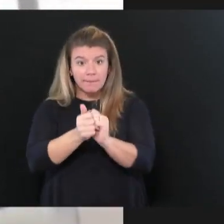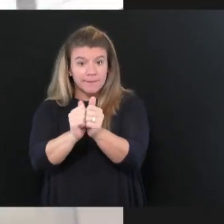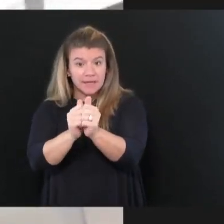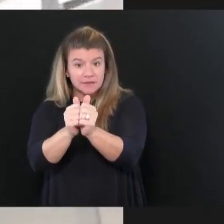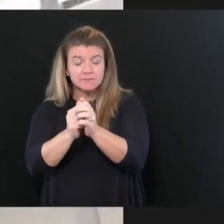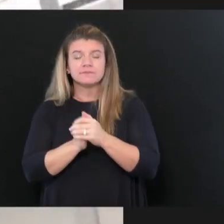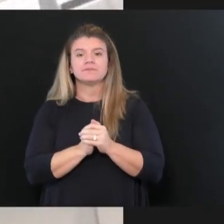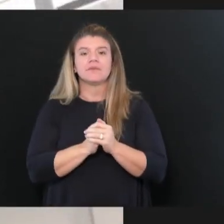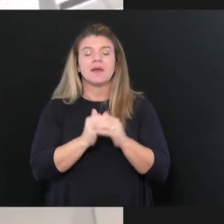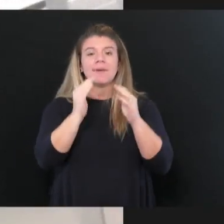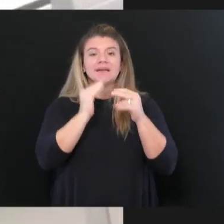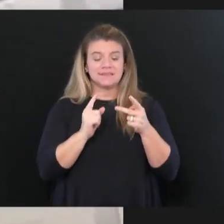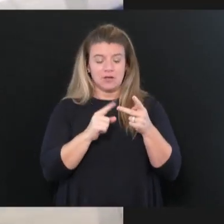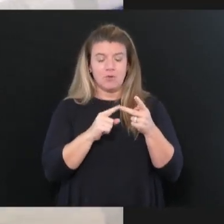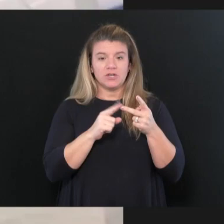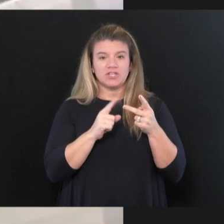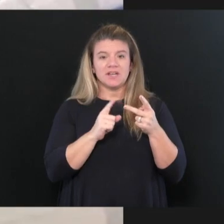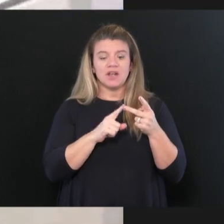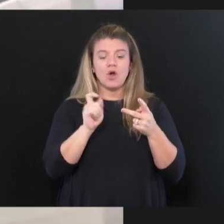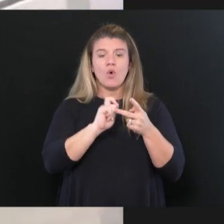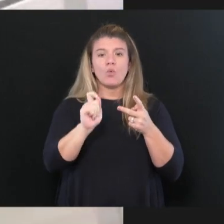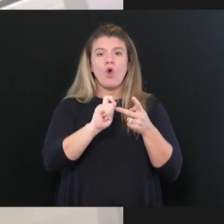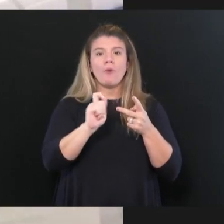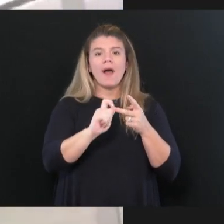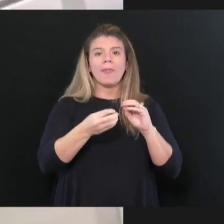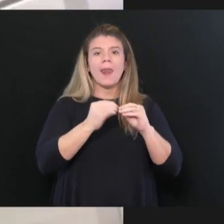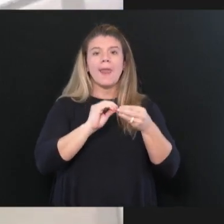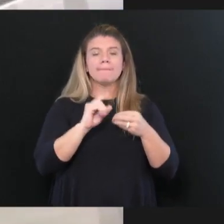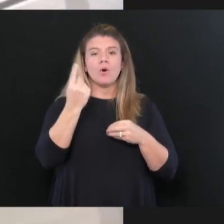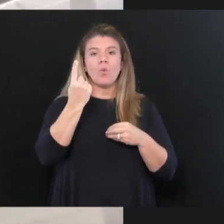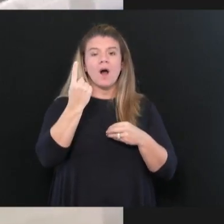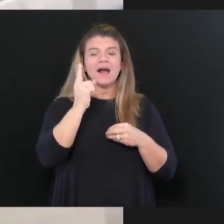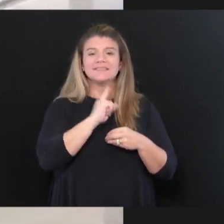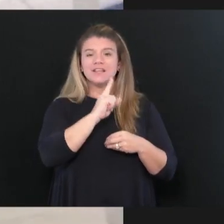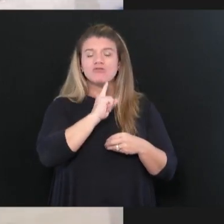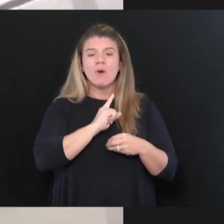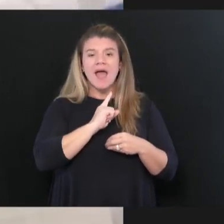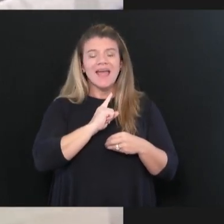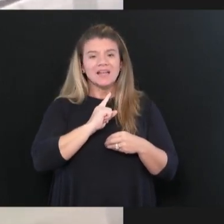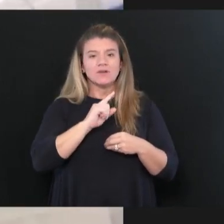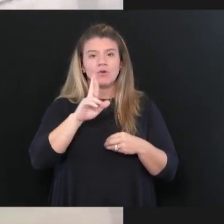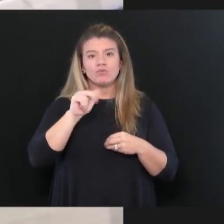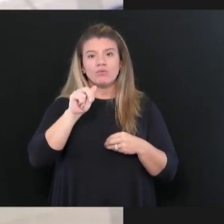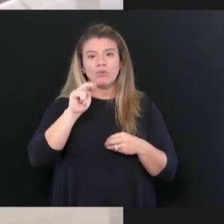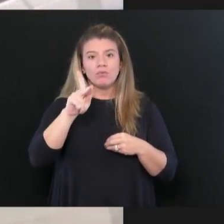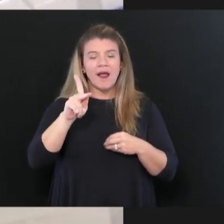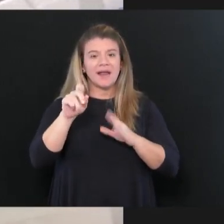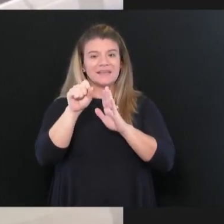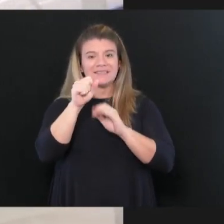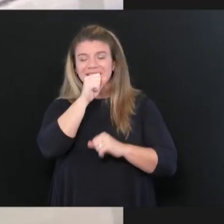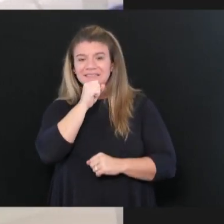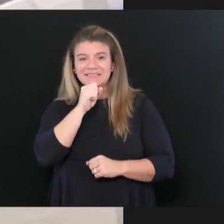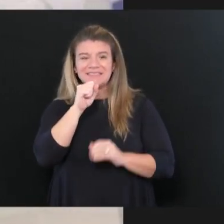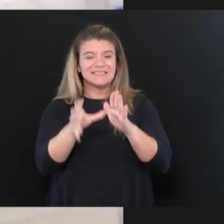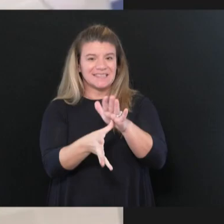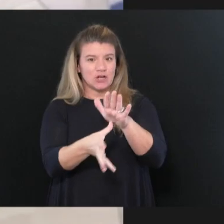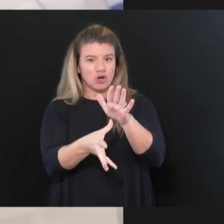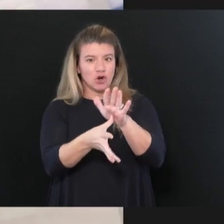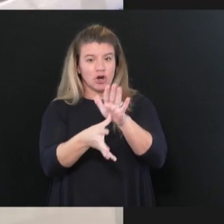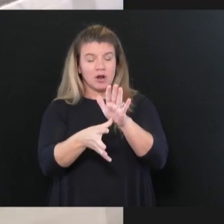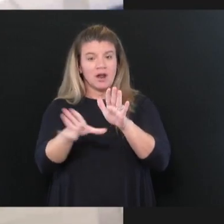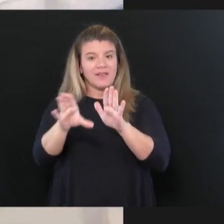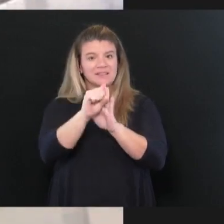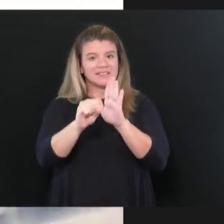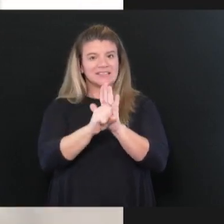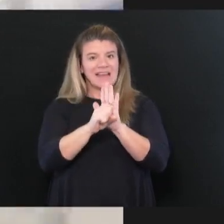an exception. They wrote about the number 1 ranked single A runner in the state as a senior and a state defending champion who will not get to run his